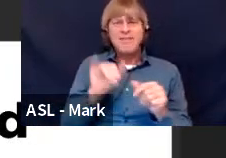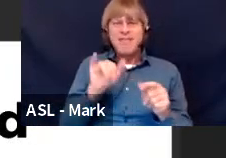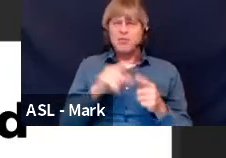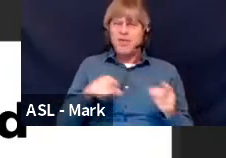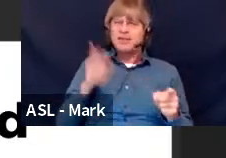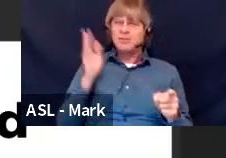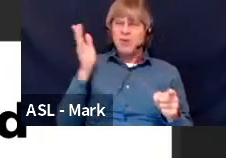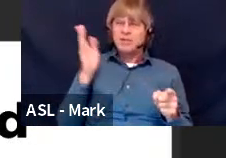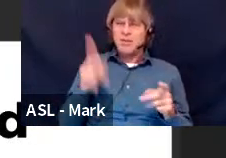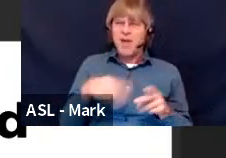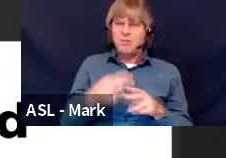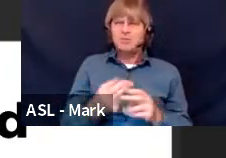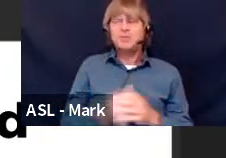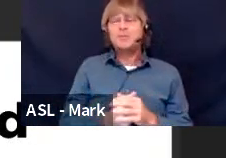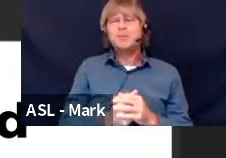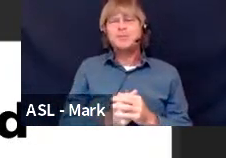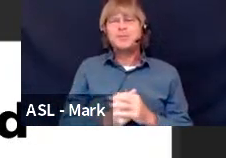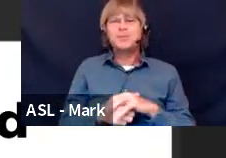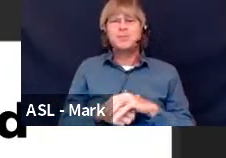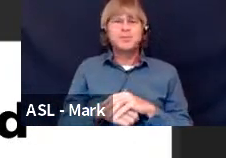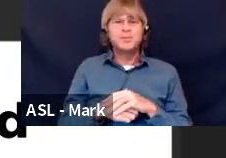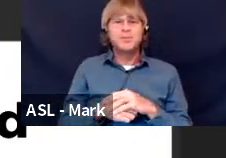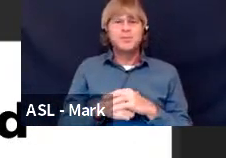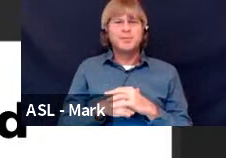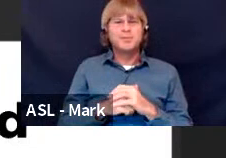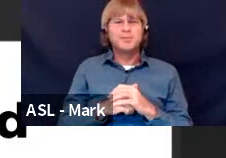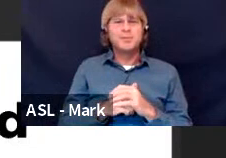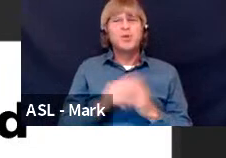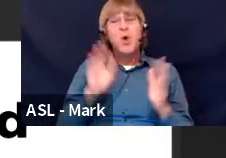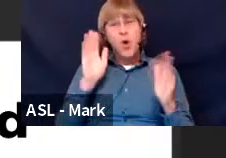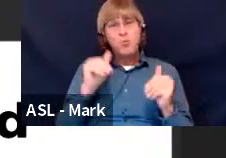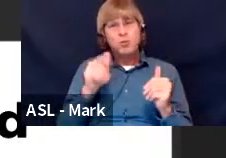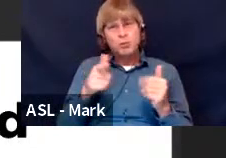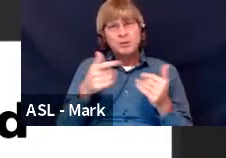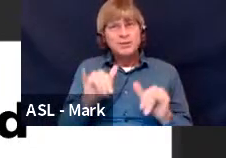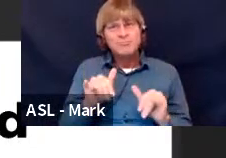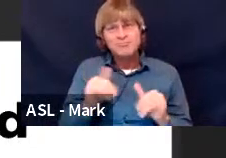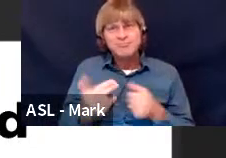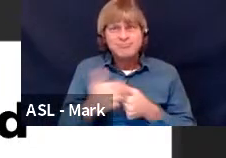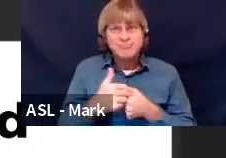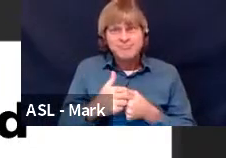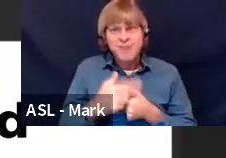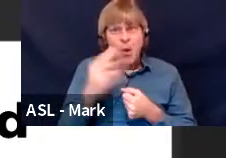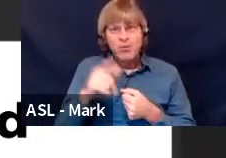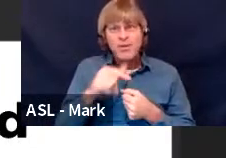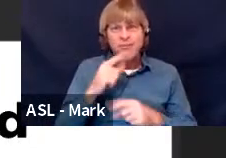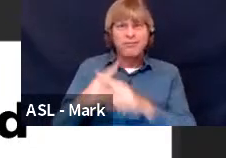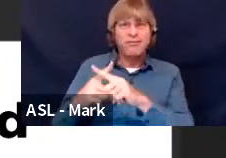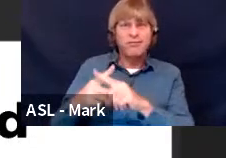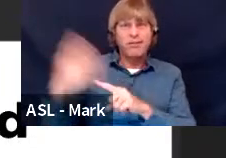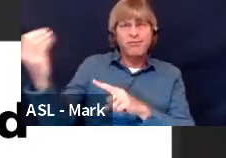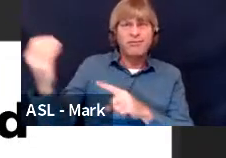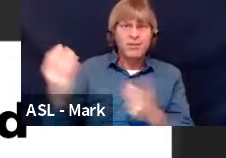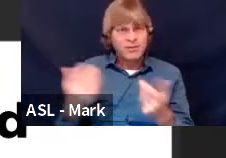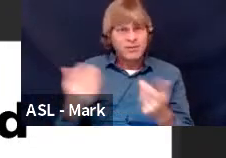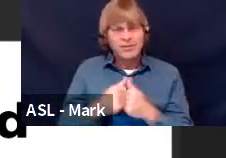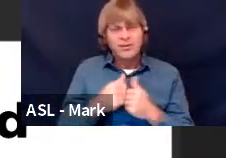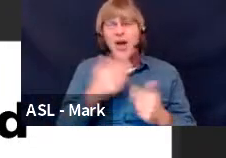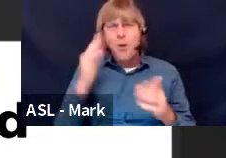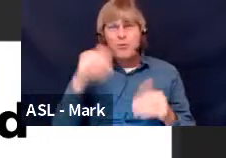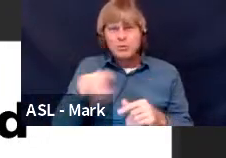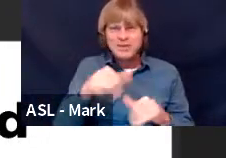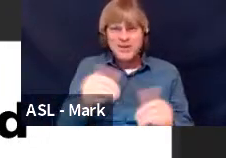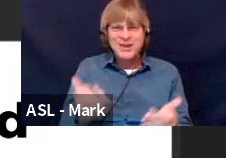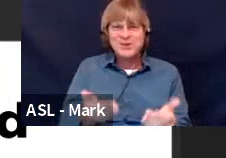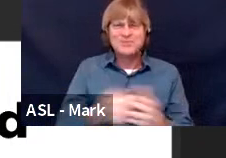this presentation is about. So hopefully you're still with me. Hopefully you didn't, click the X and check out. Hopefully we're still here.